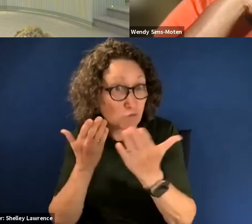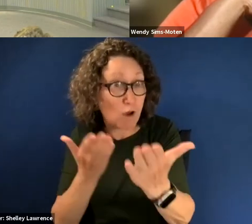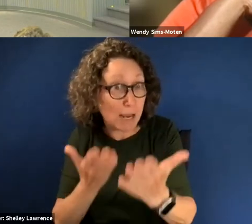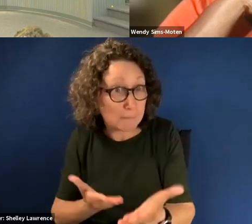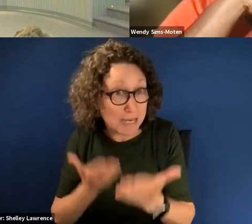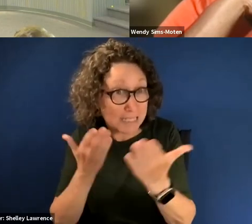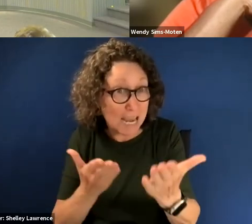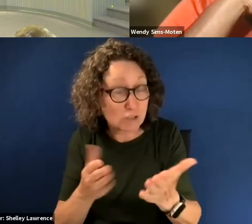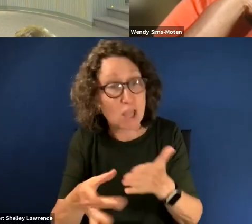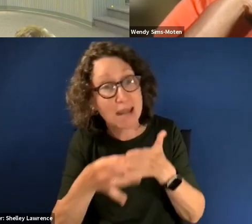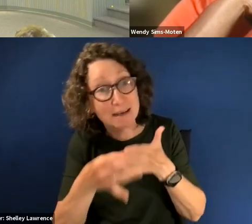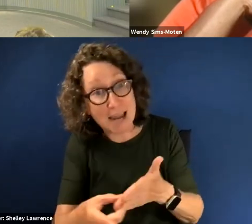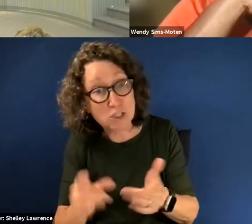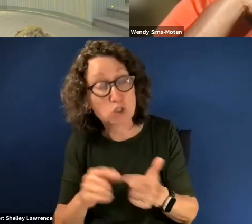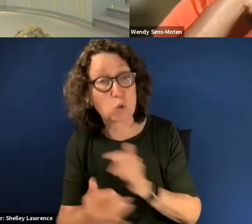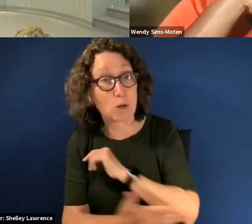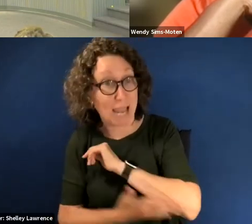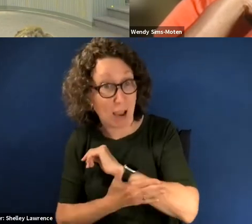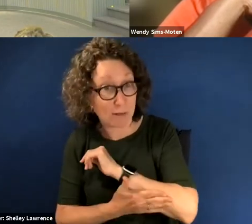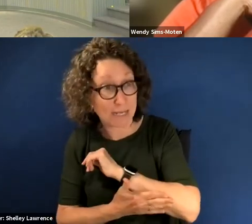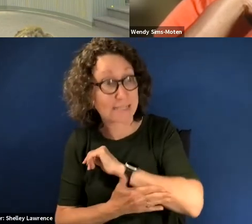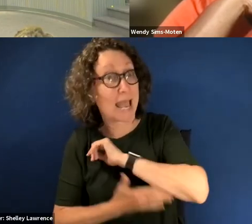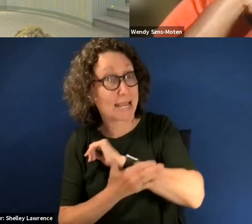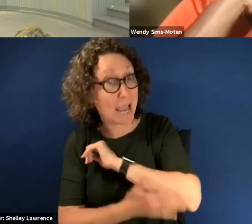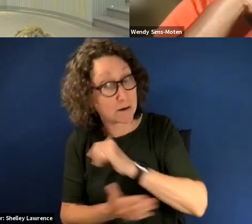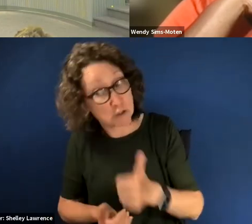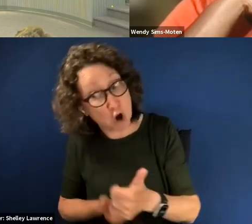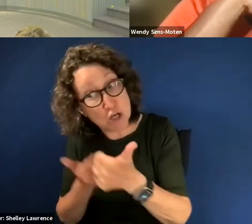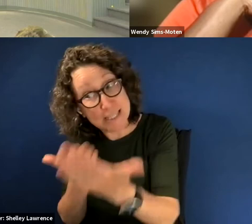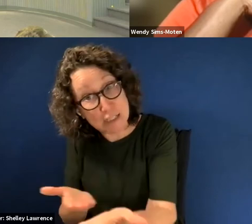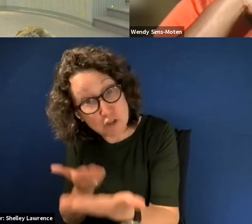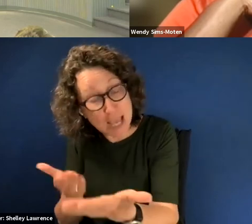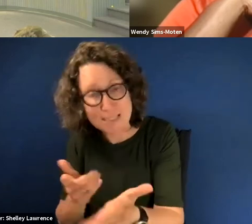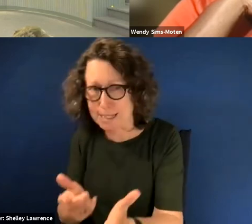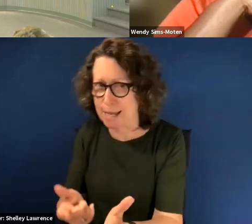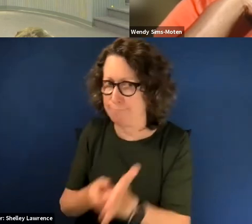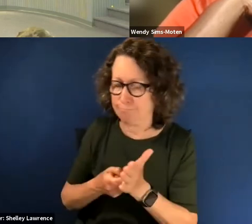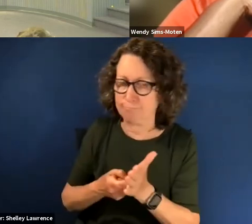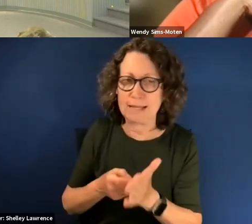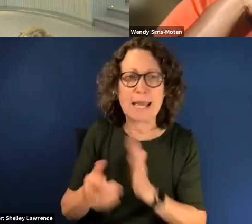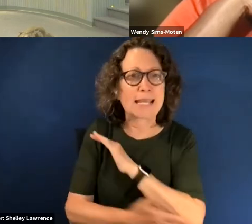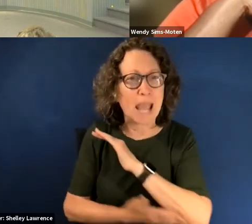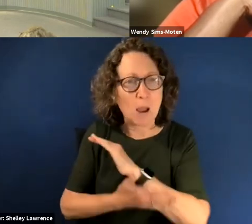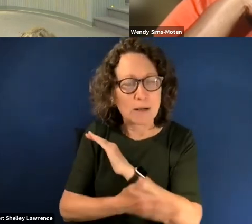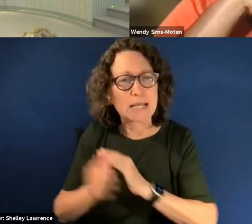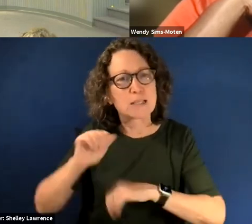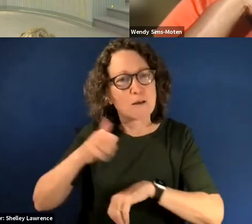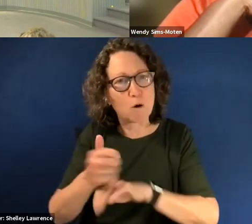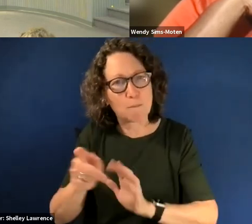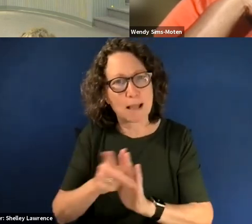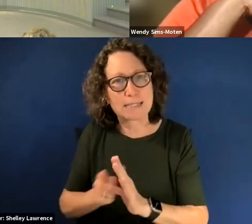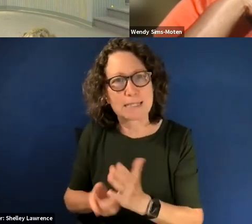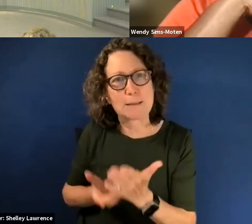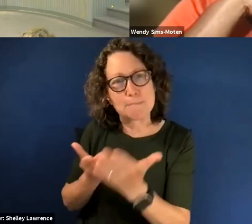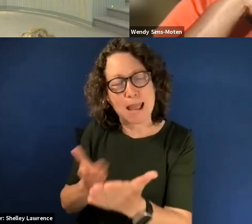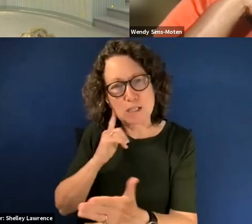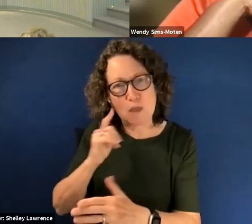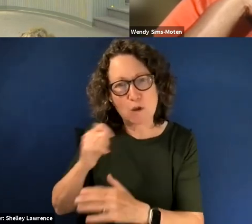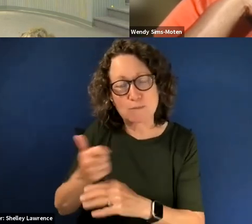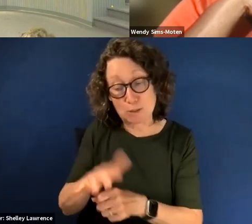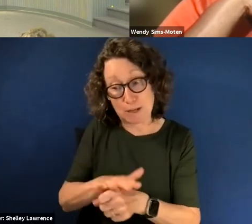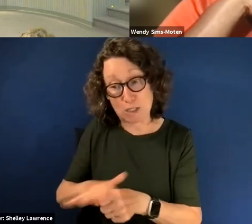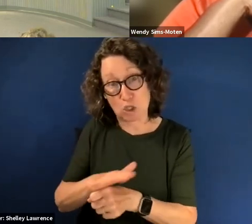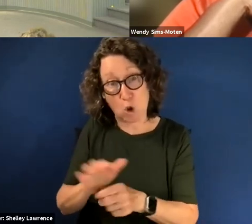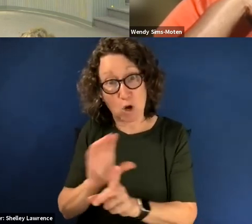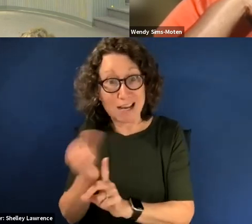and guidance to the counties, which are suggestive measures. Counties form policies based on their suggestive measures, since local